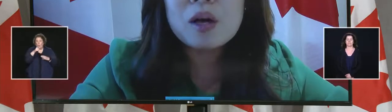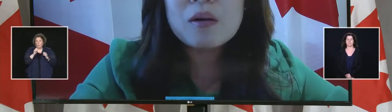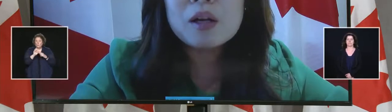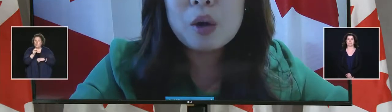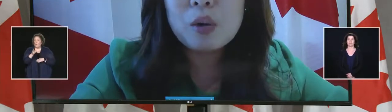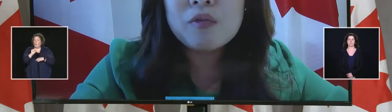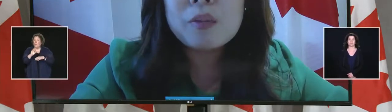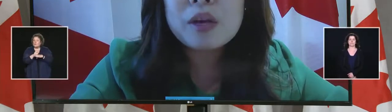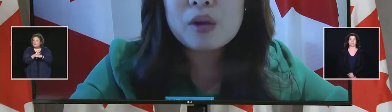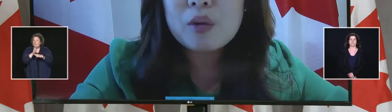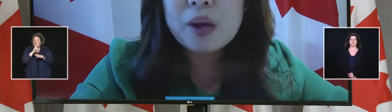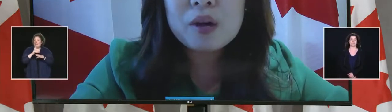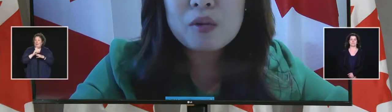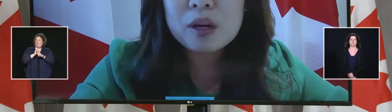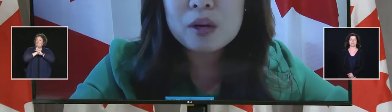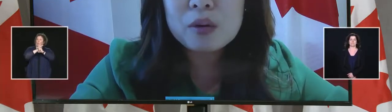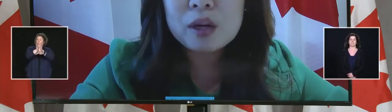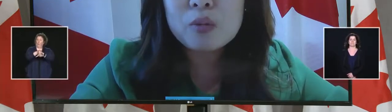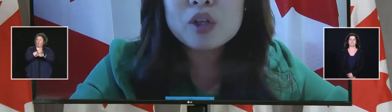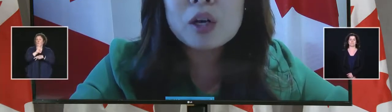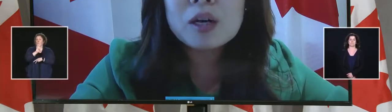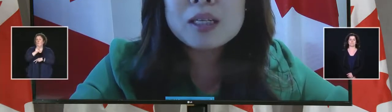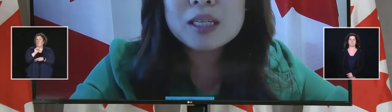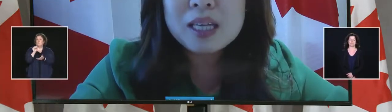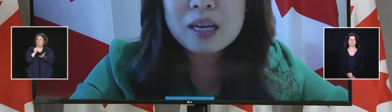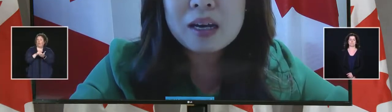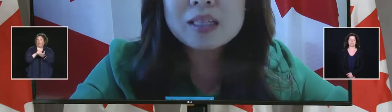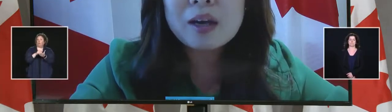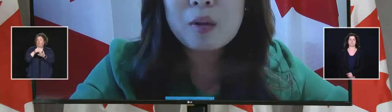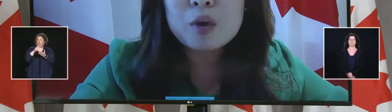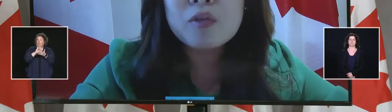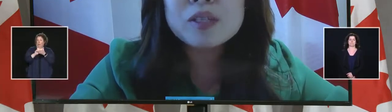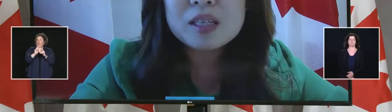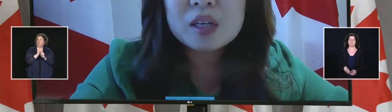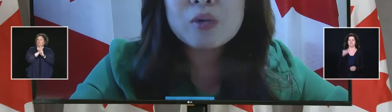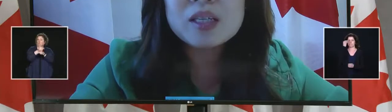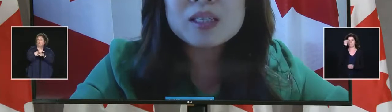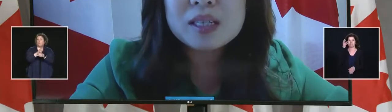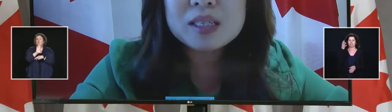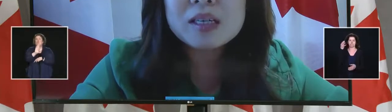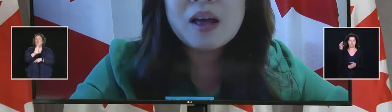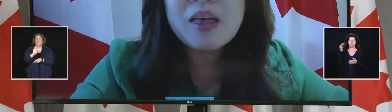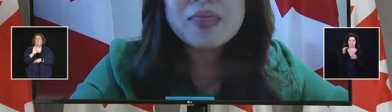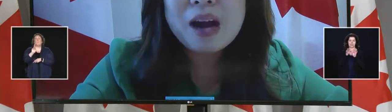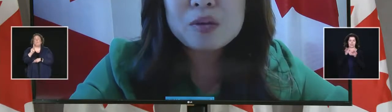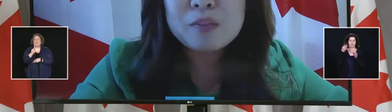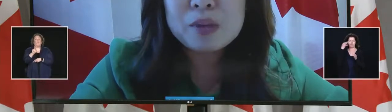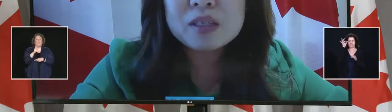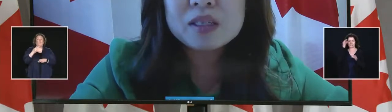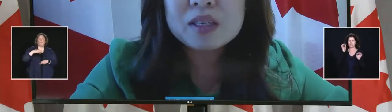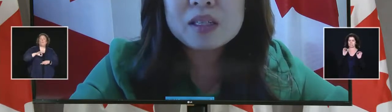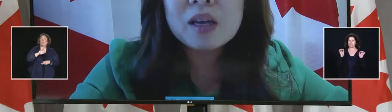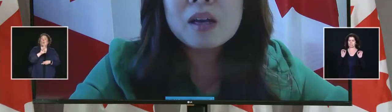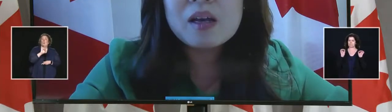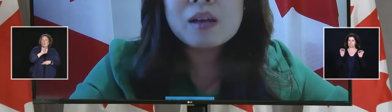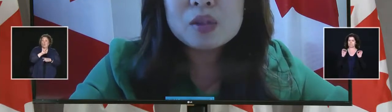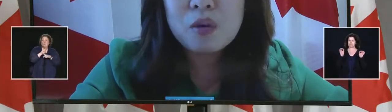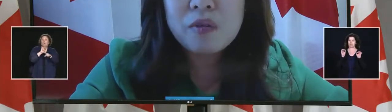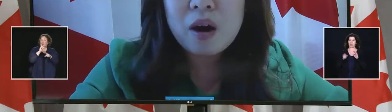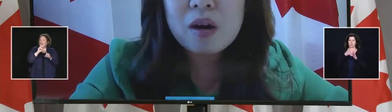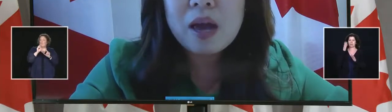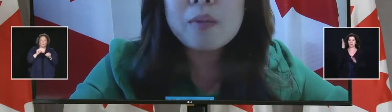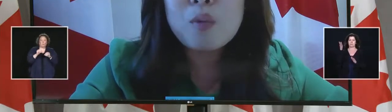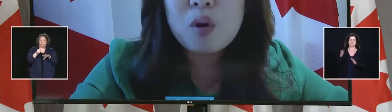$40,000 loan from either your bank or credit union, which to date has helped over 660,000 businesses